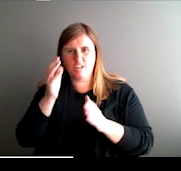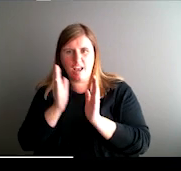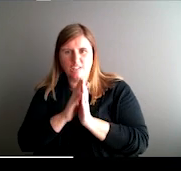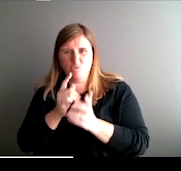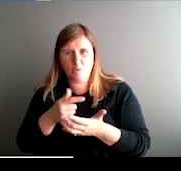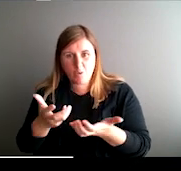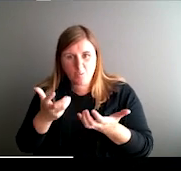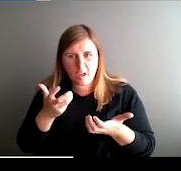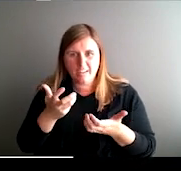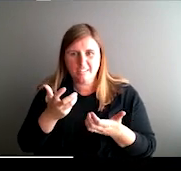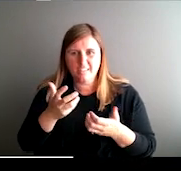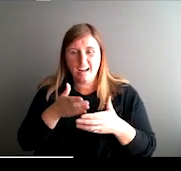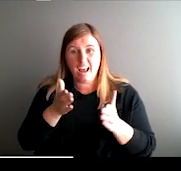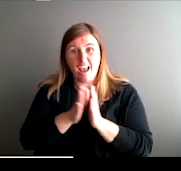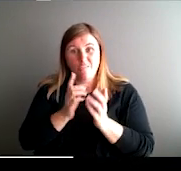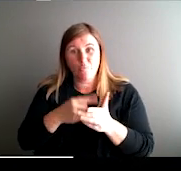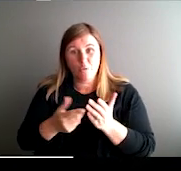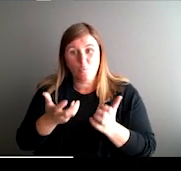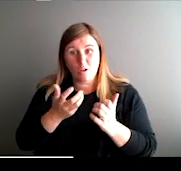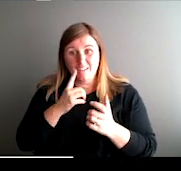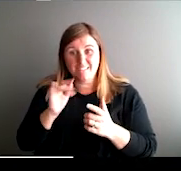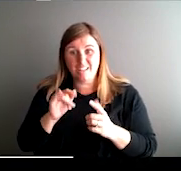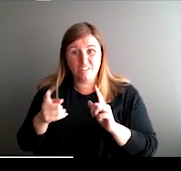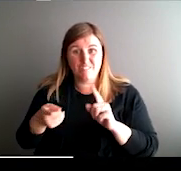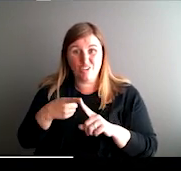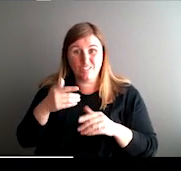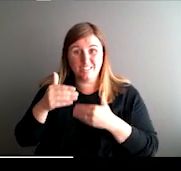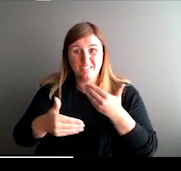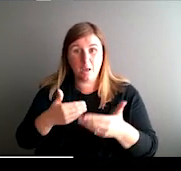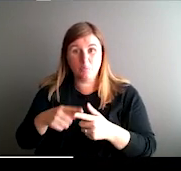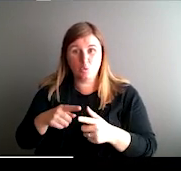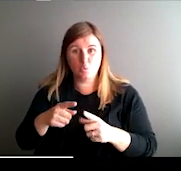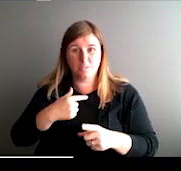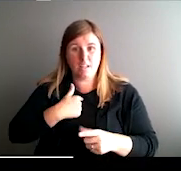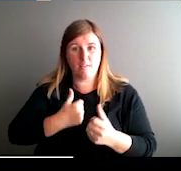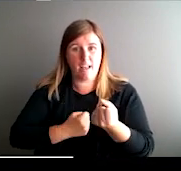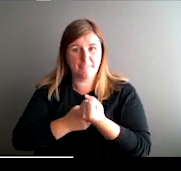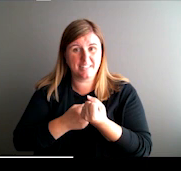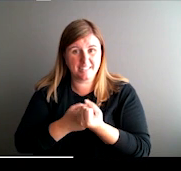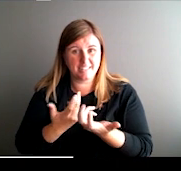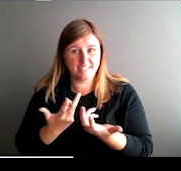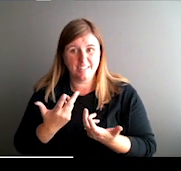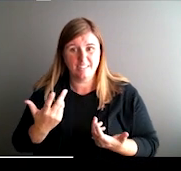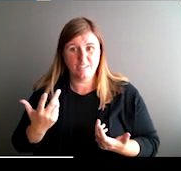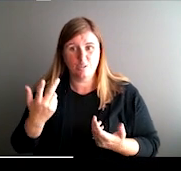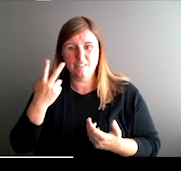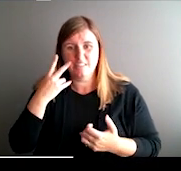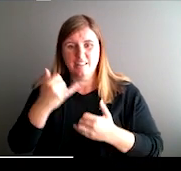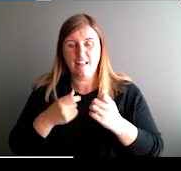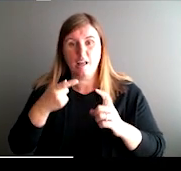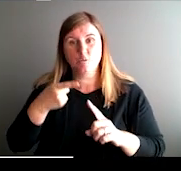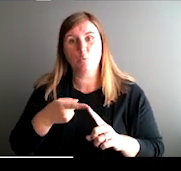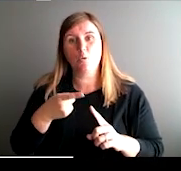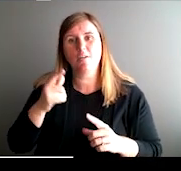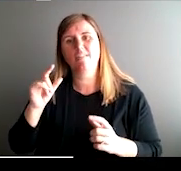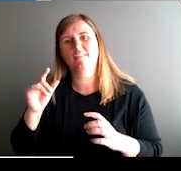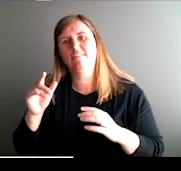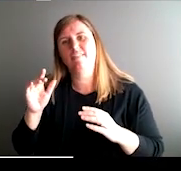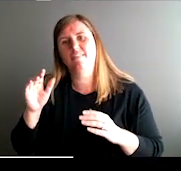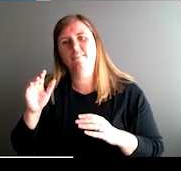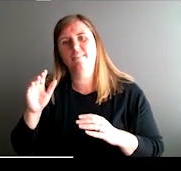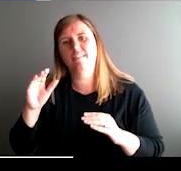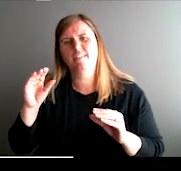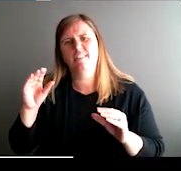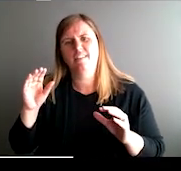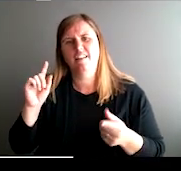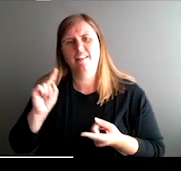they want. And asking for what you want is like the first step towards self-advocacy. You see the last point here, little or no approach to others.